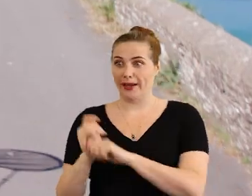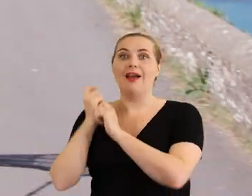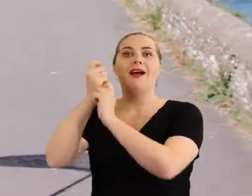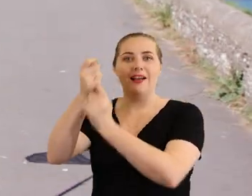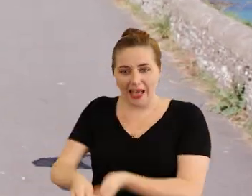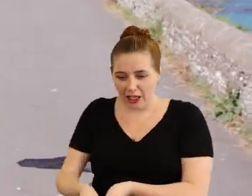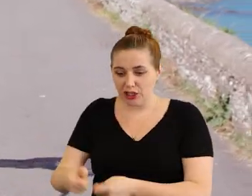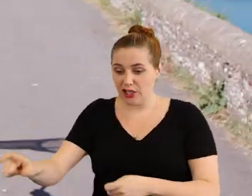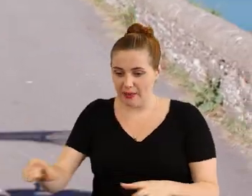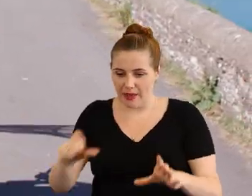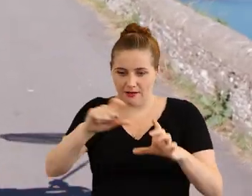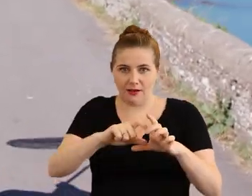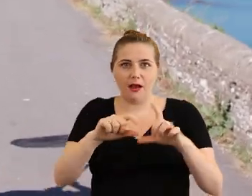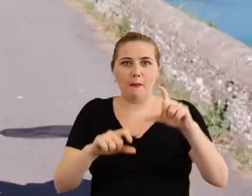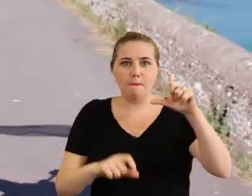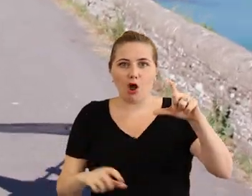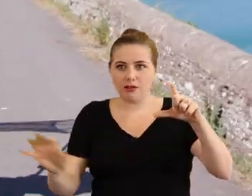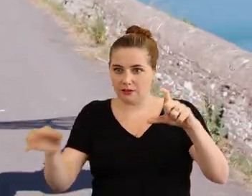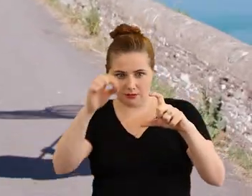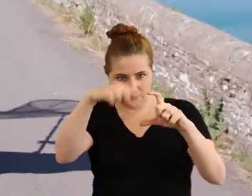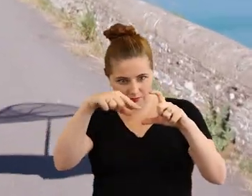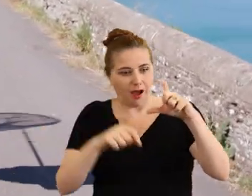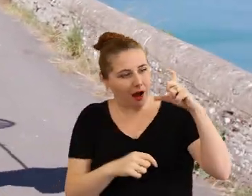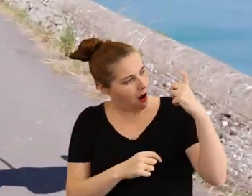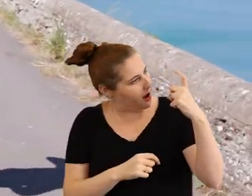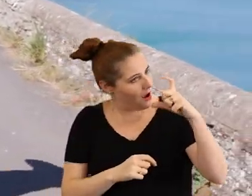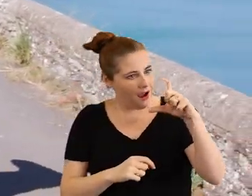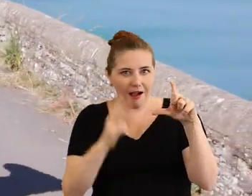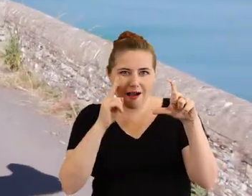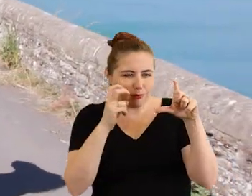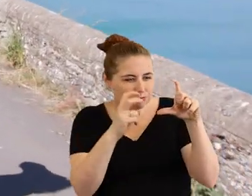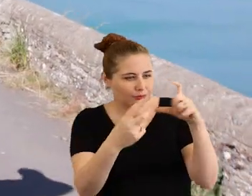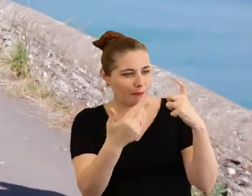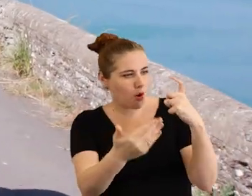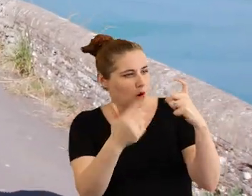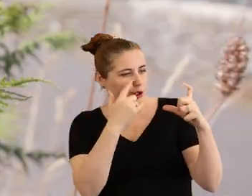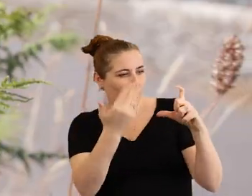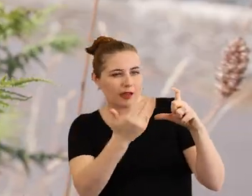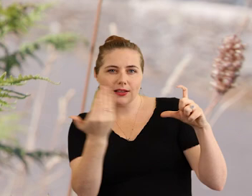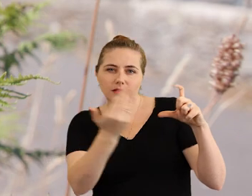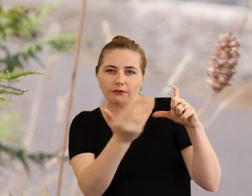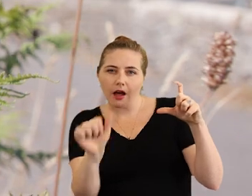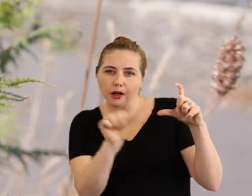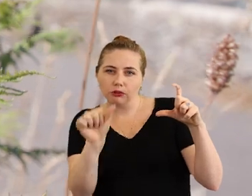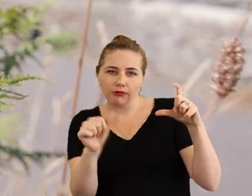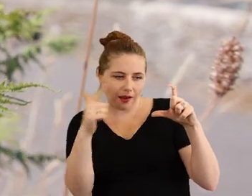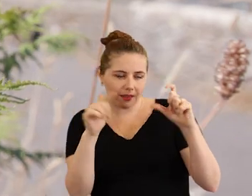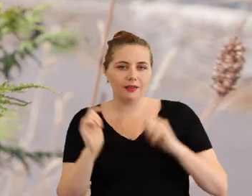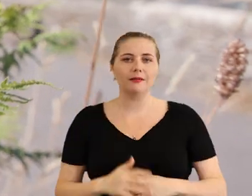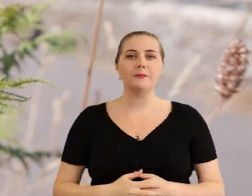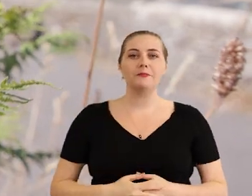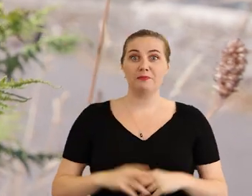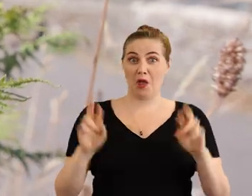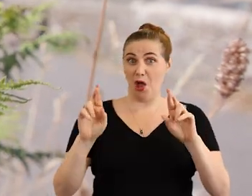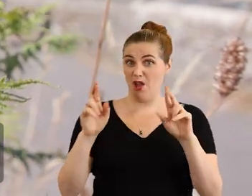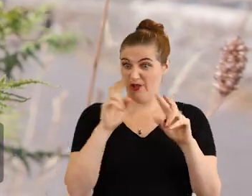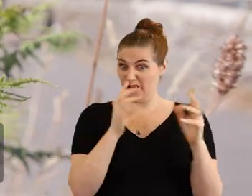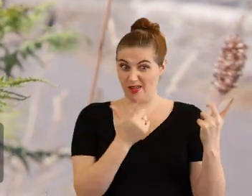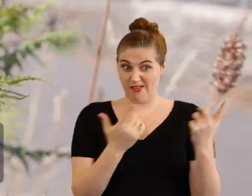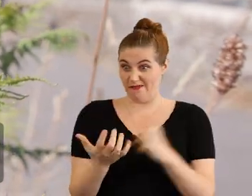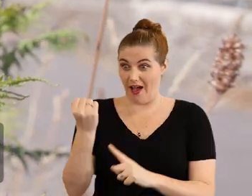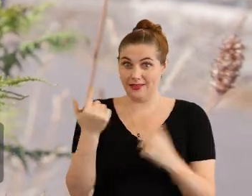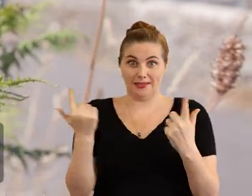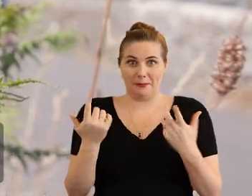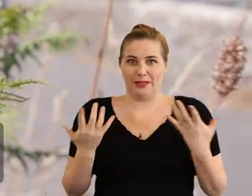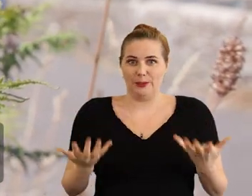them properly without getting them in the net, and then you can put them in a pot and have a really close look at them to be able to identify them correctly. Okay. So